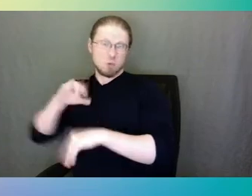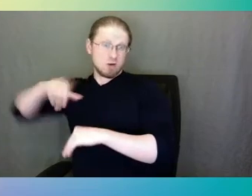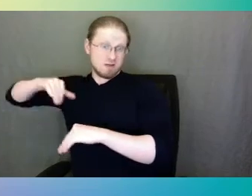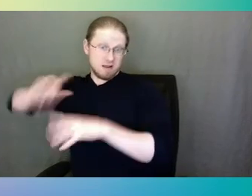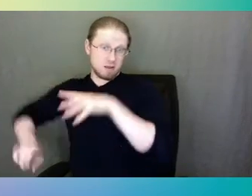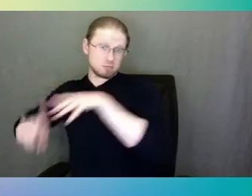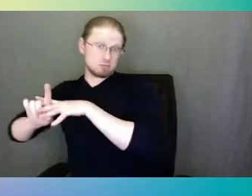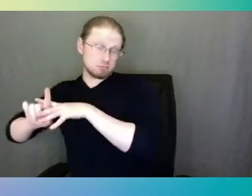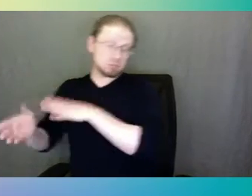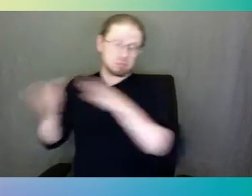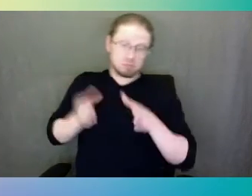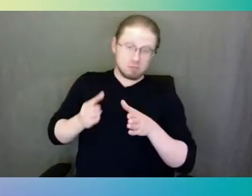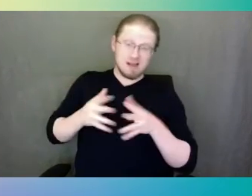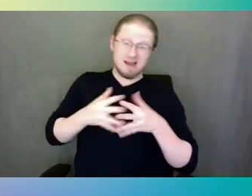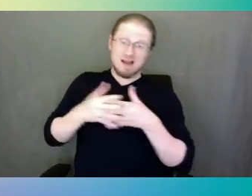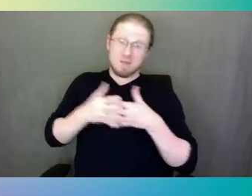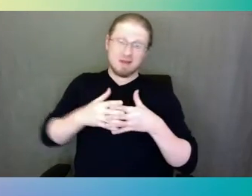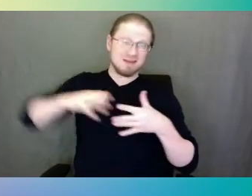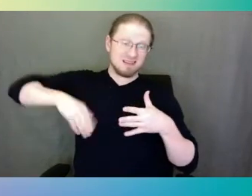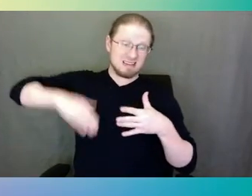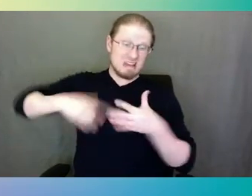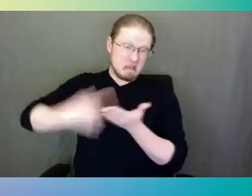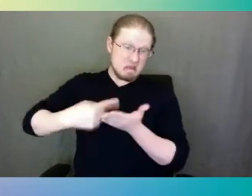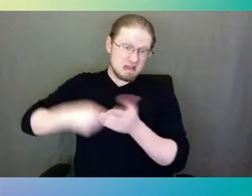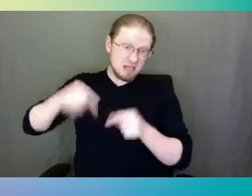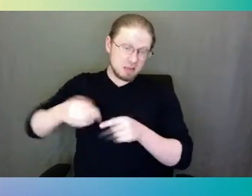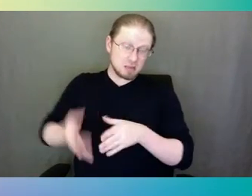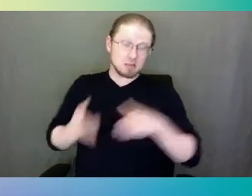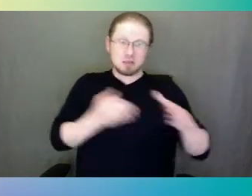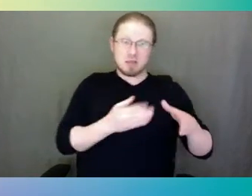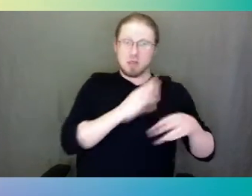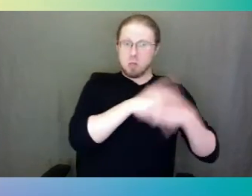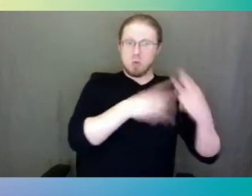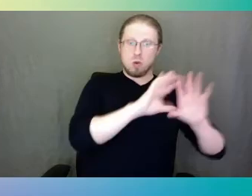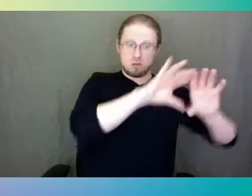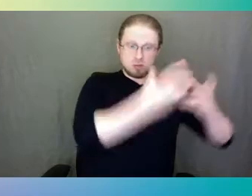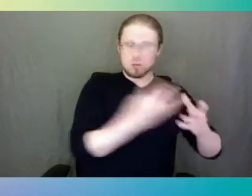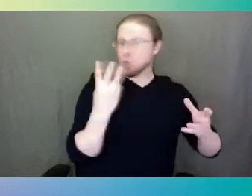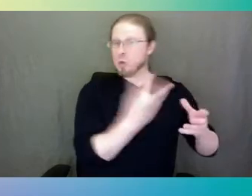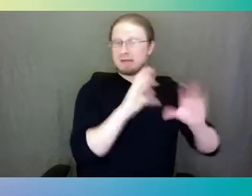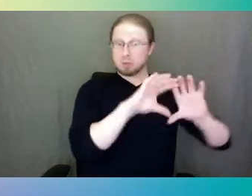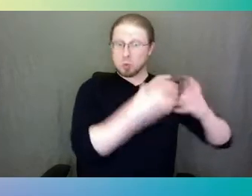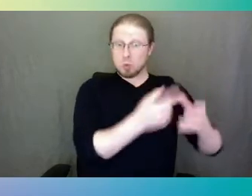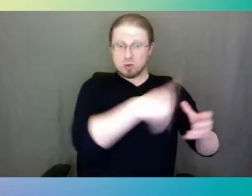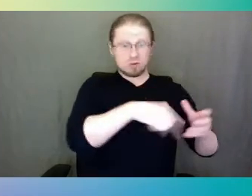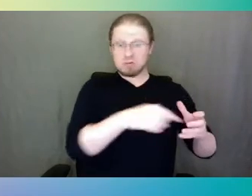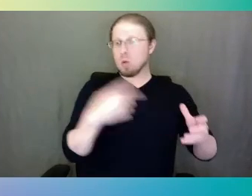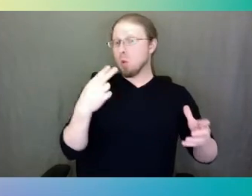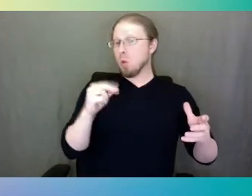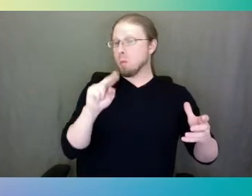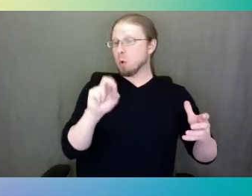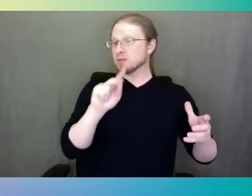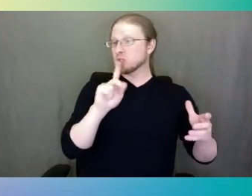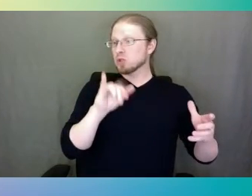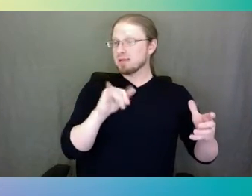America still hadn't dealt with this. All over the world, Western world, homosexuality was now considered a mental